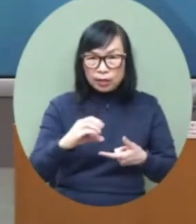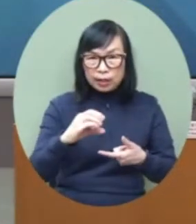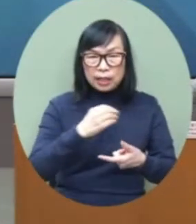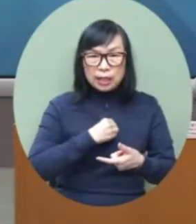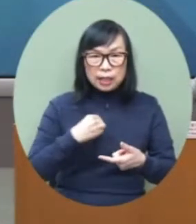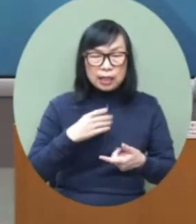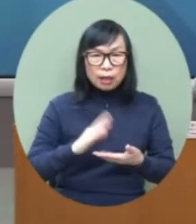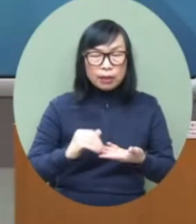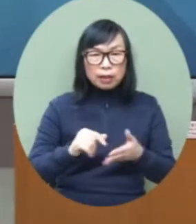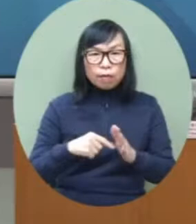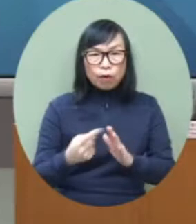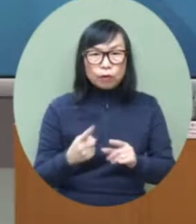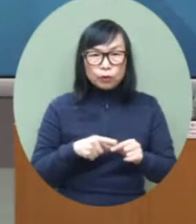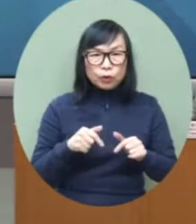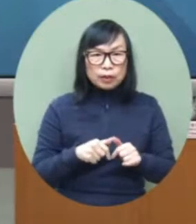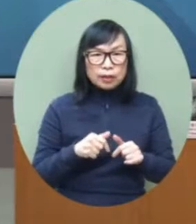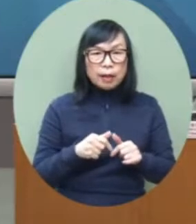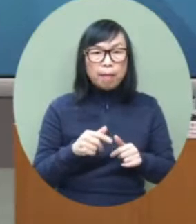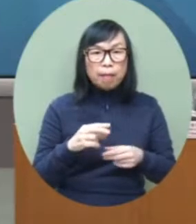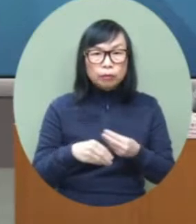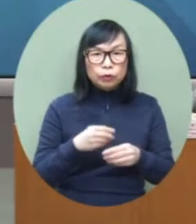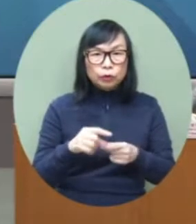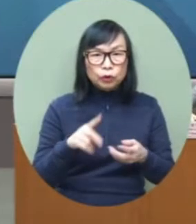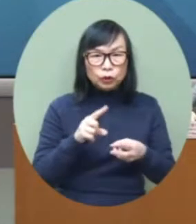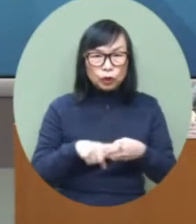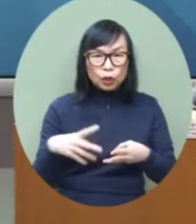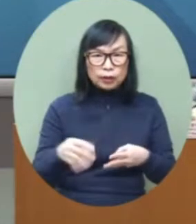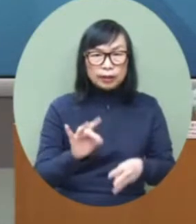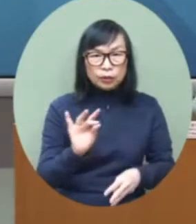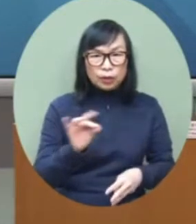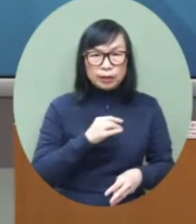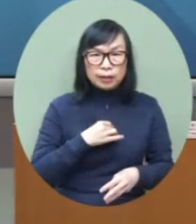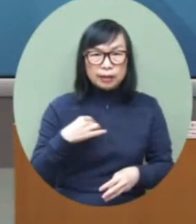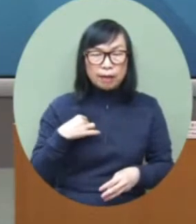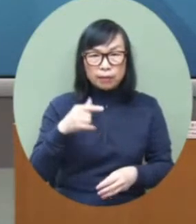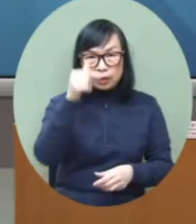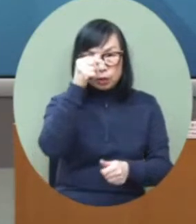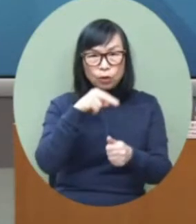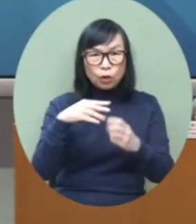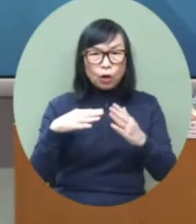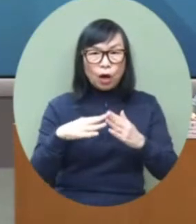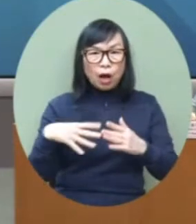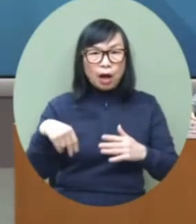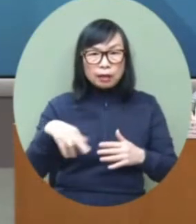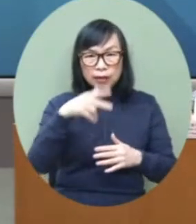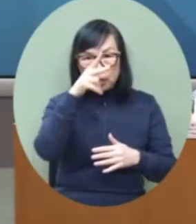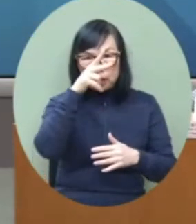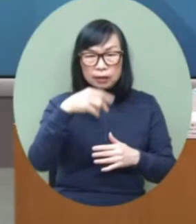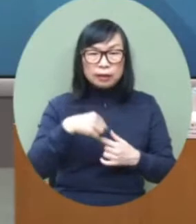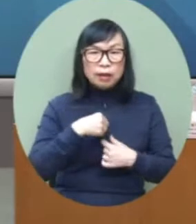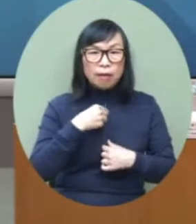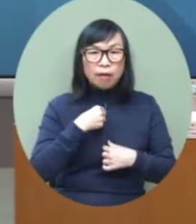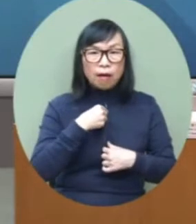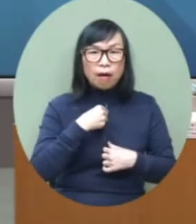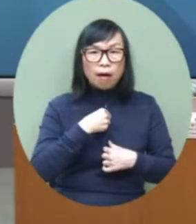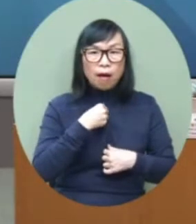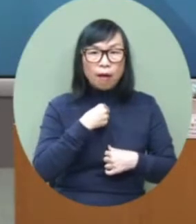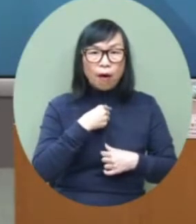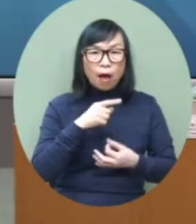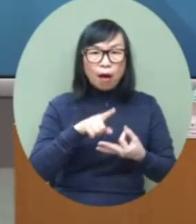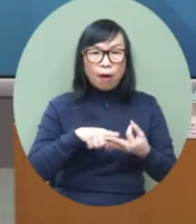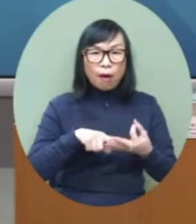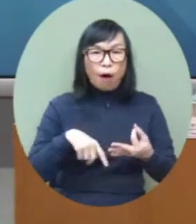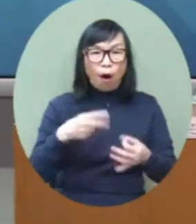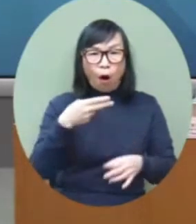today, Under Secretary for Food and Health, Dr. Chui Tak Yi, Dr. Chong Shuk Kwan, Head of Communicable Disease Branch of the